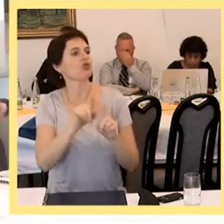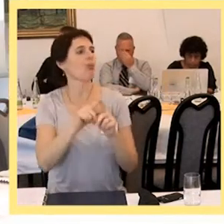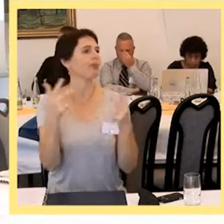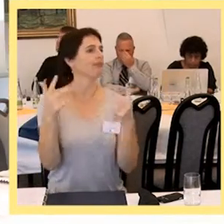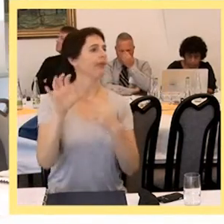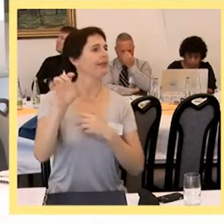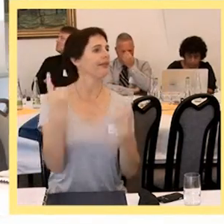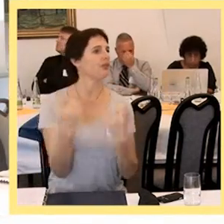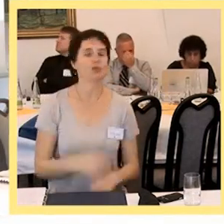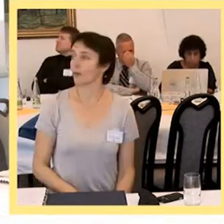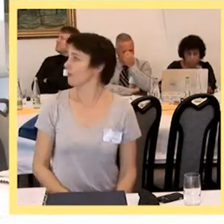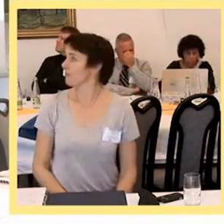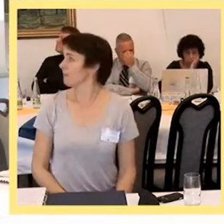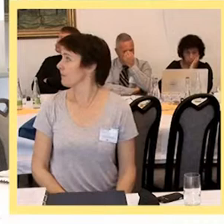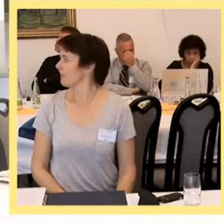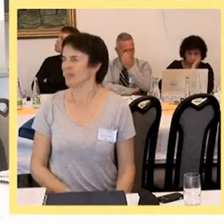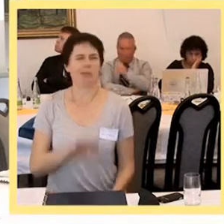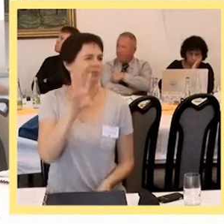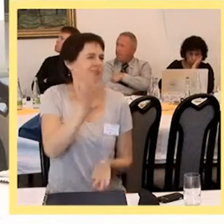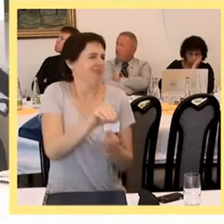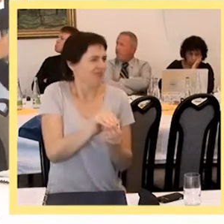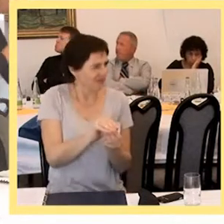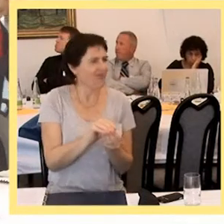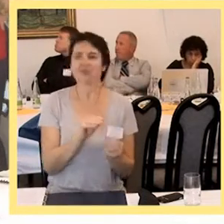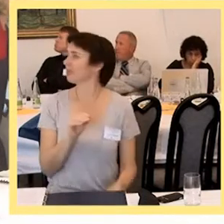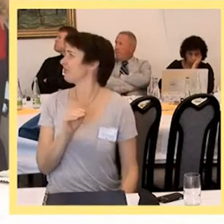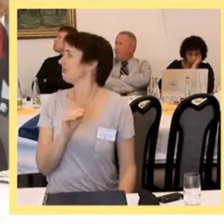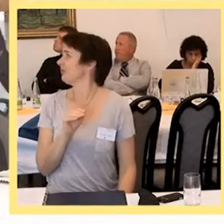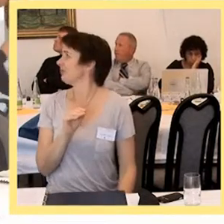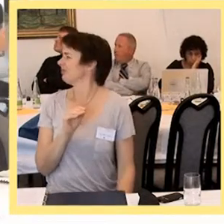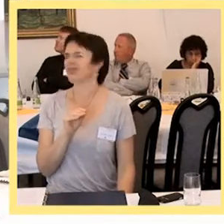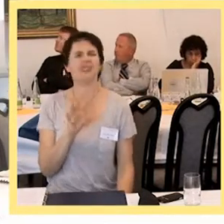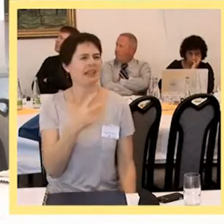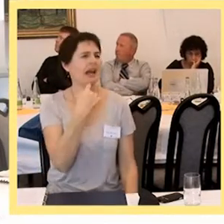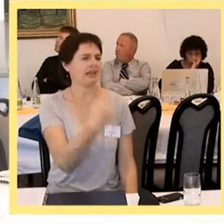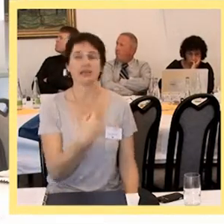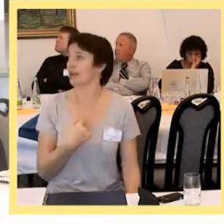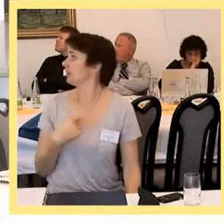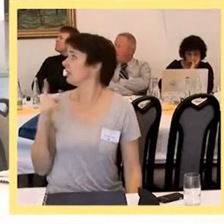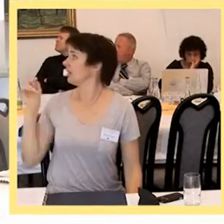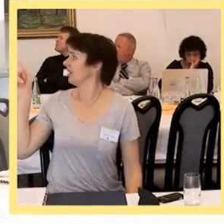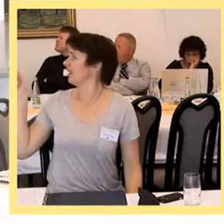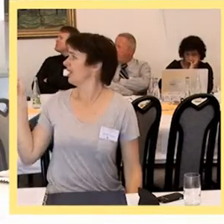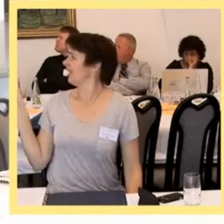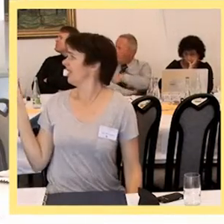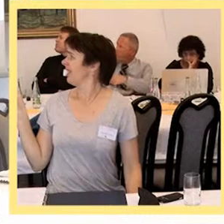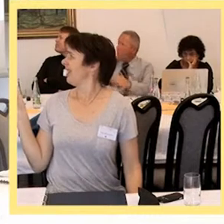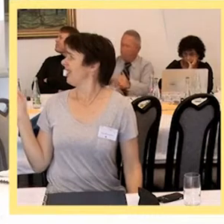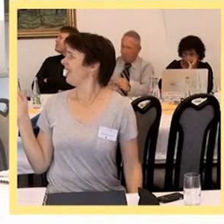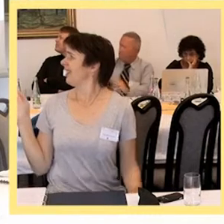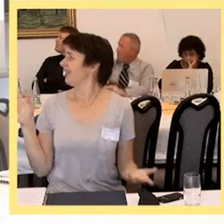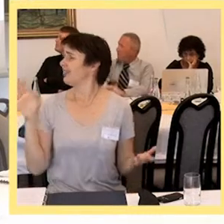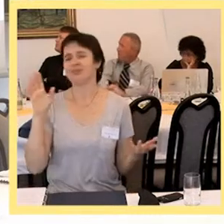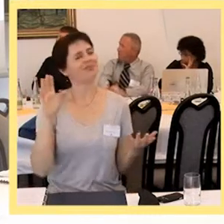This is just a bit of a summary here. I think I've covered most of that. And this is the bit where I want to start focusing on